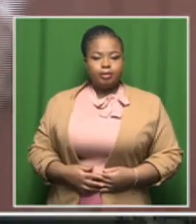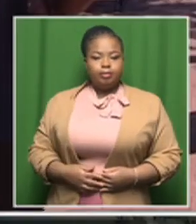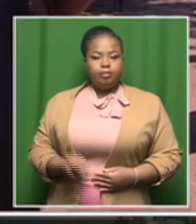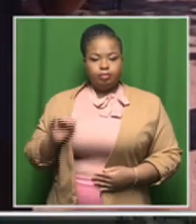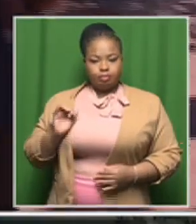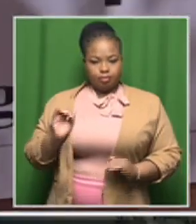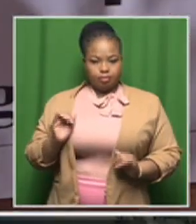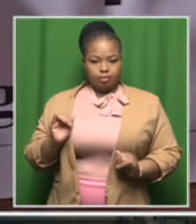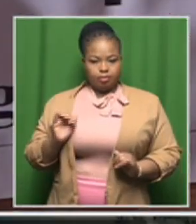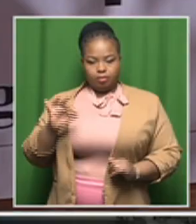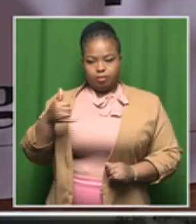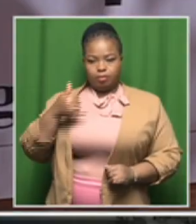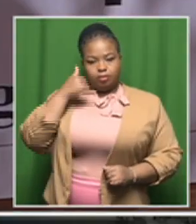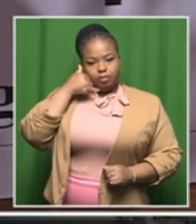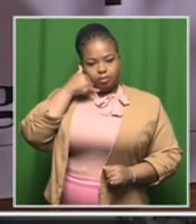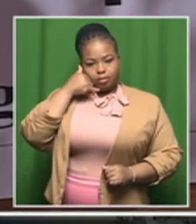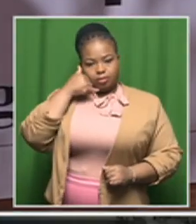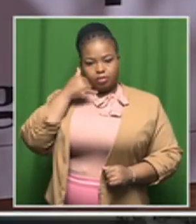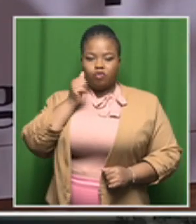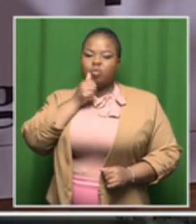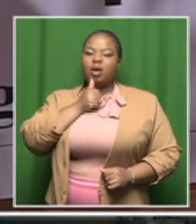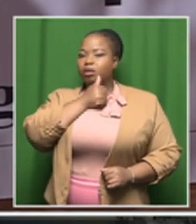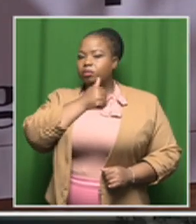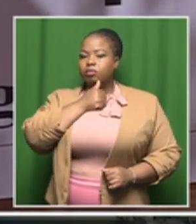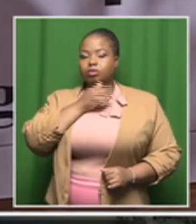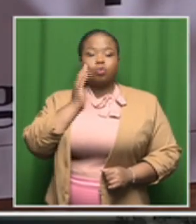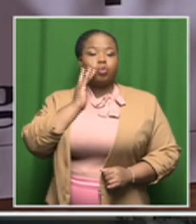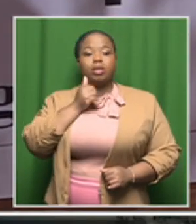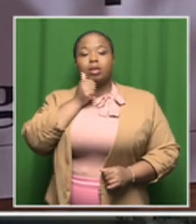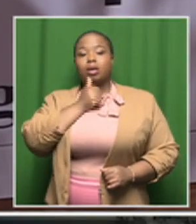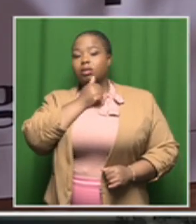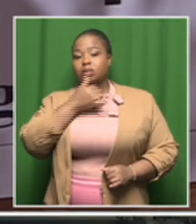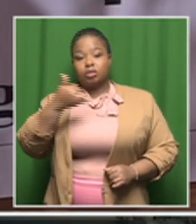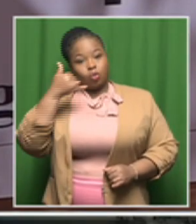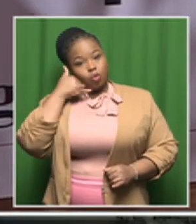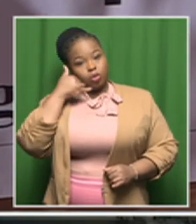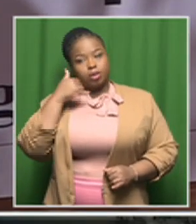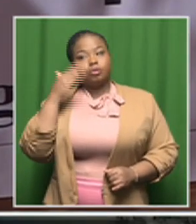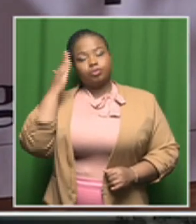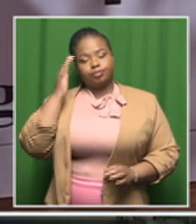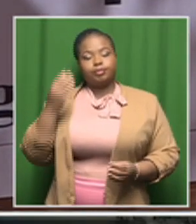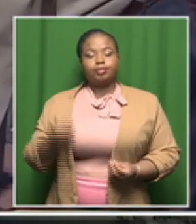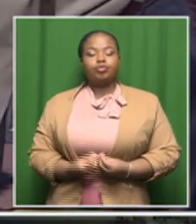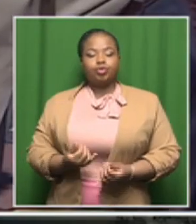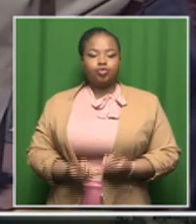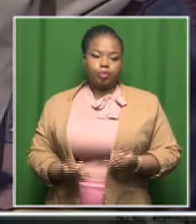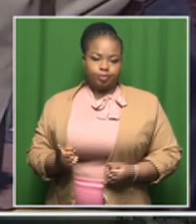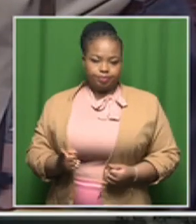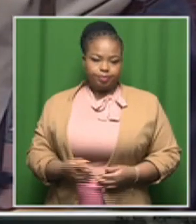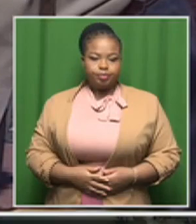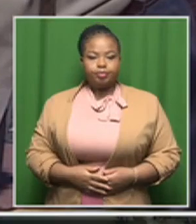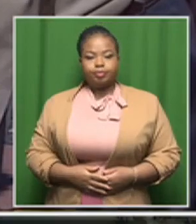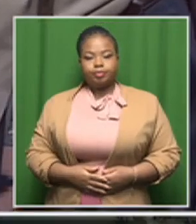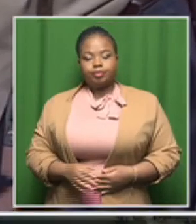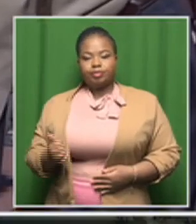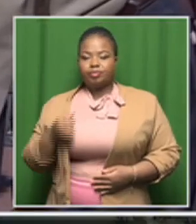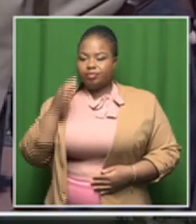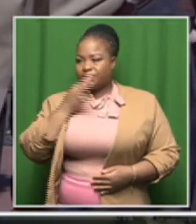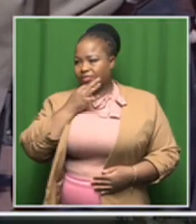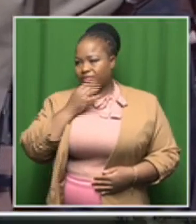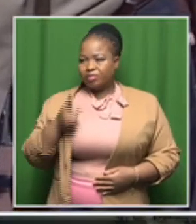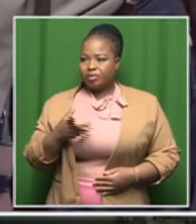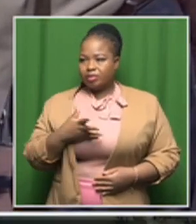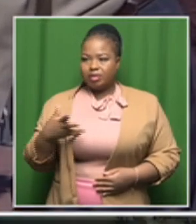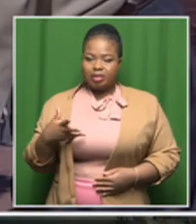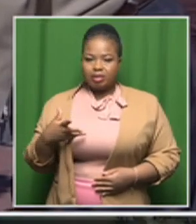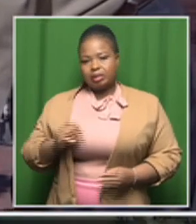a very urgent phone call from one of the aunts. You know, when the aunts start phoning you, then you know something's wrong. And they said, oh, my mother's